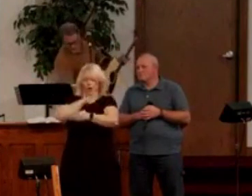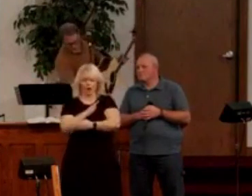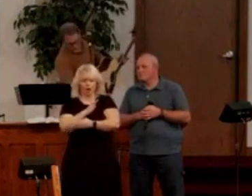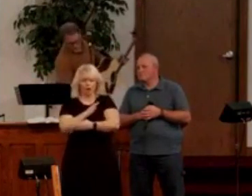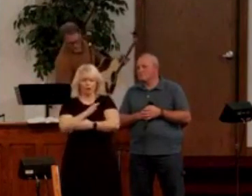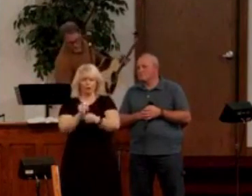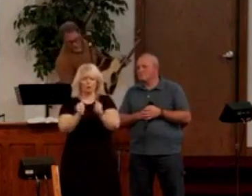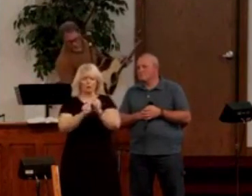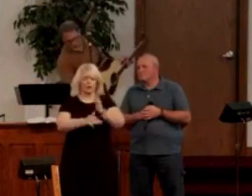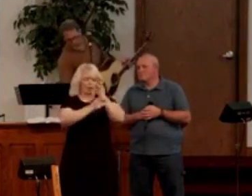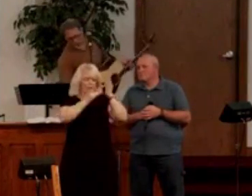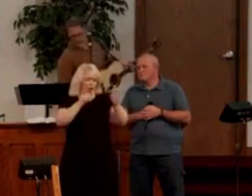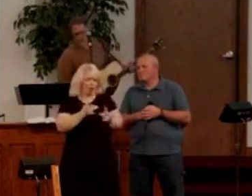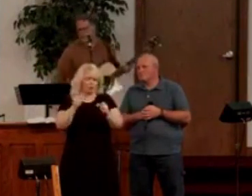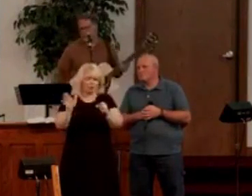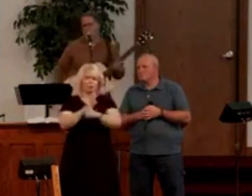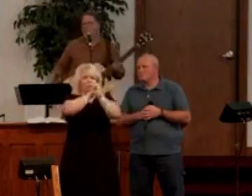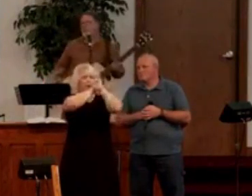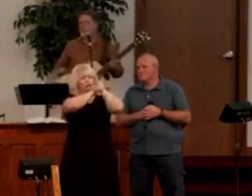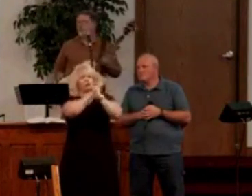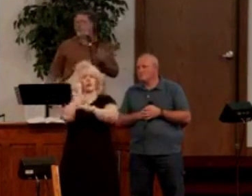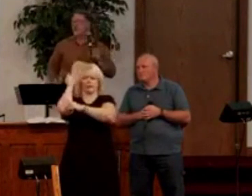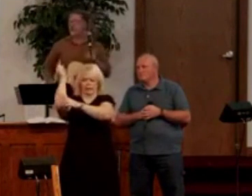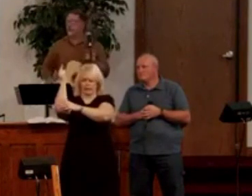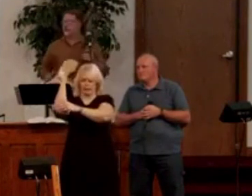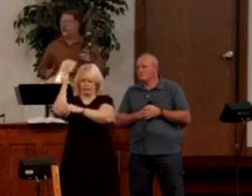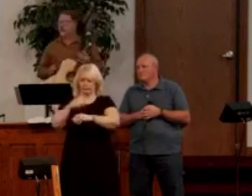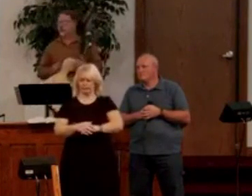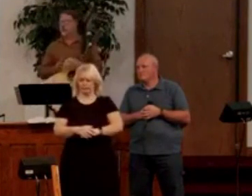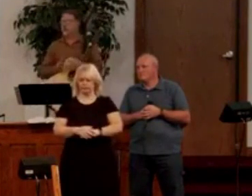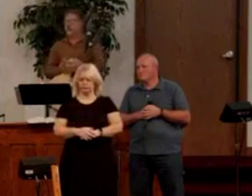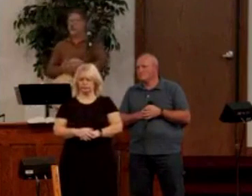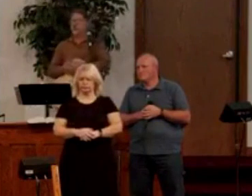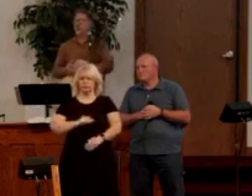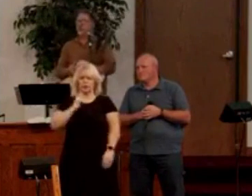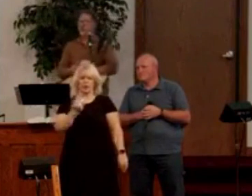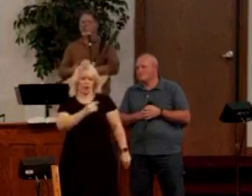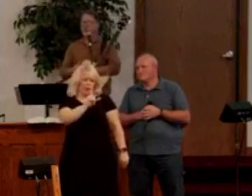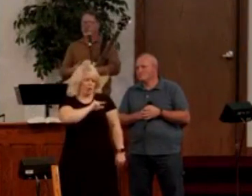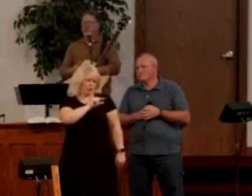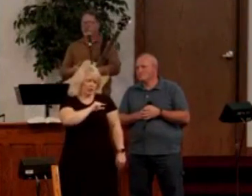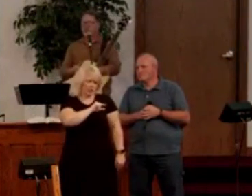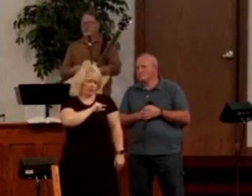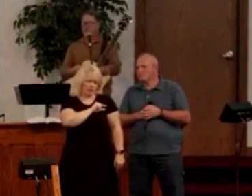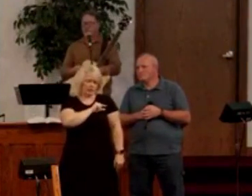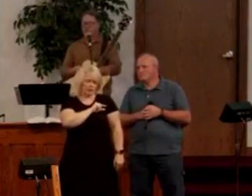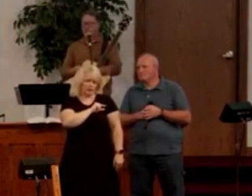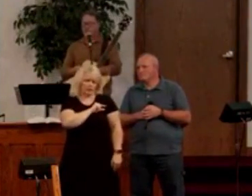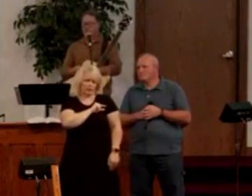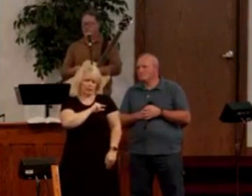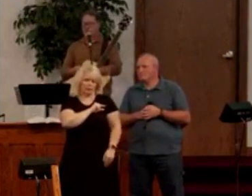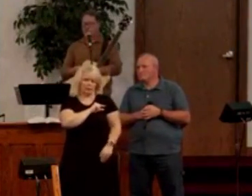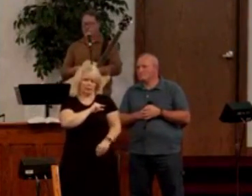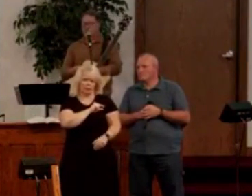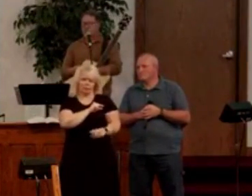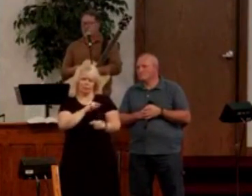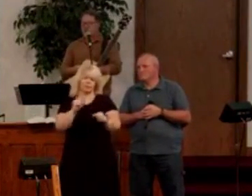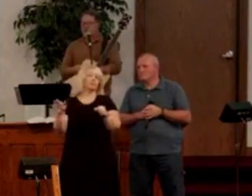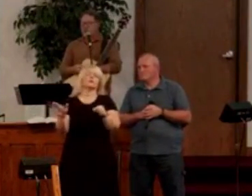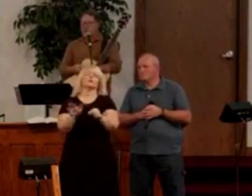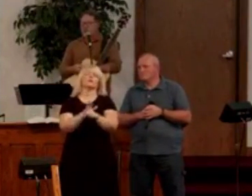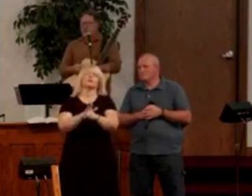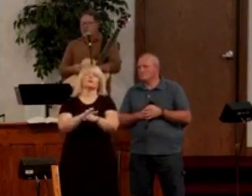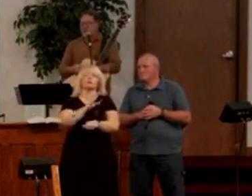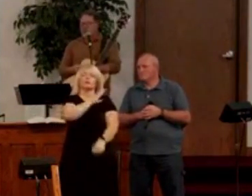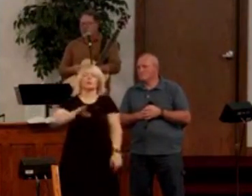sincere hearts, fully trusting Him. For our guilty consciences have been sprinkled with Christ's blood